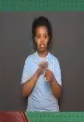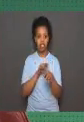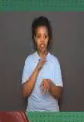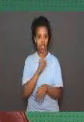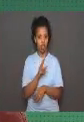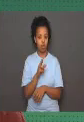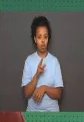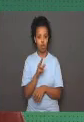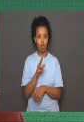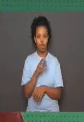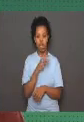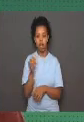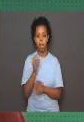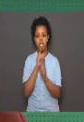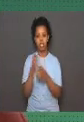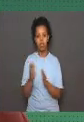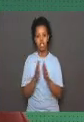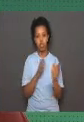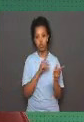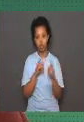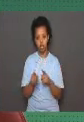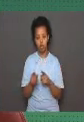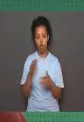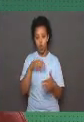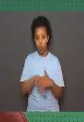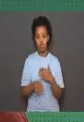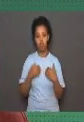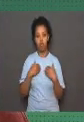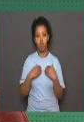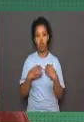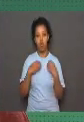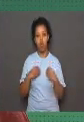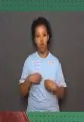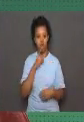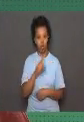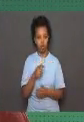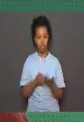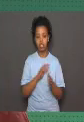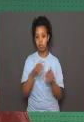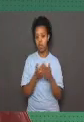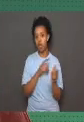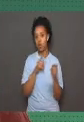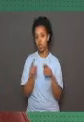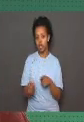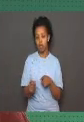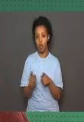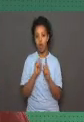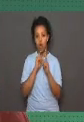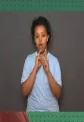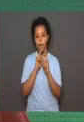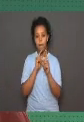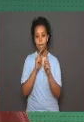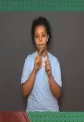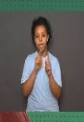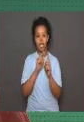organs and produce responses also in internal organs. These include